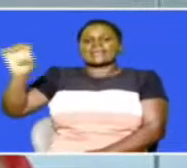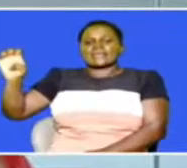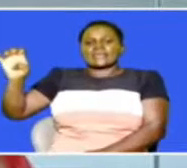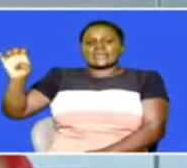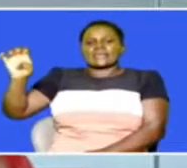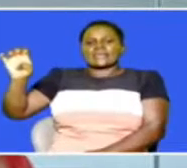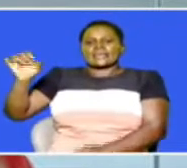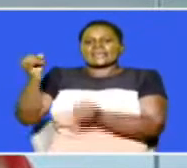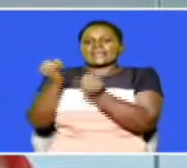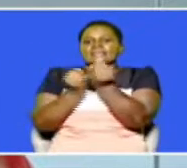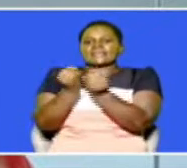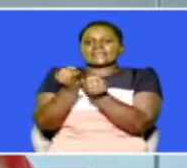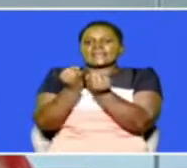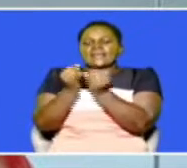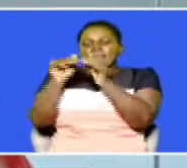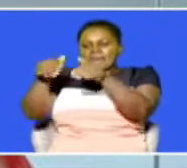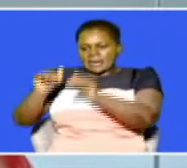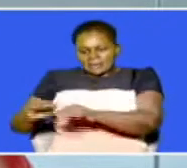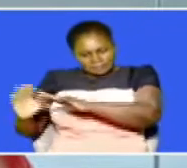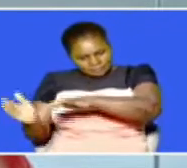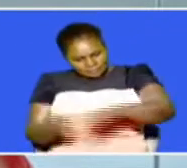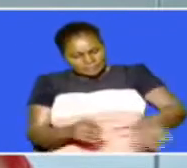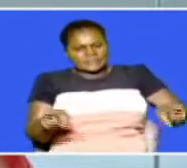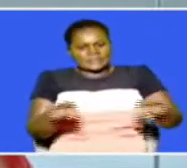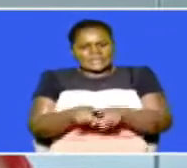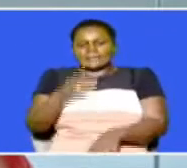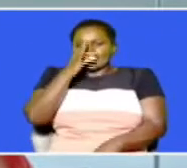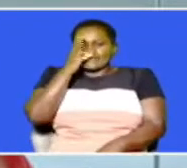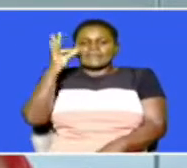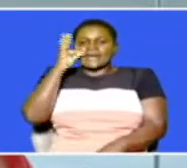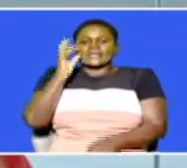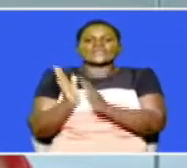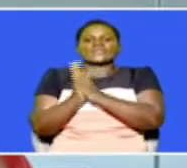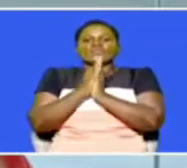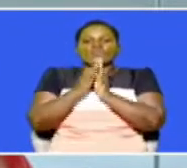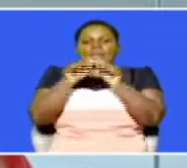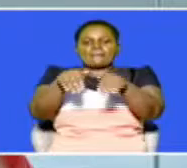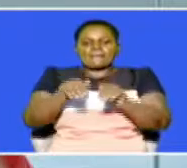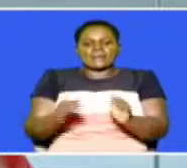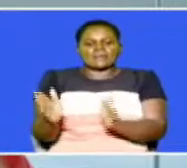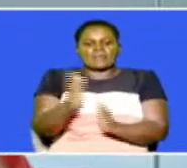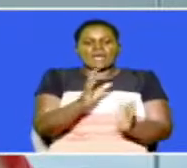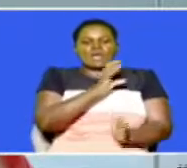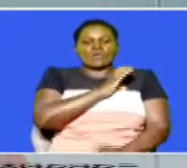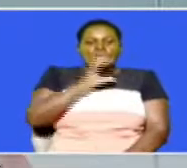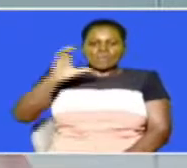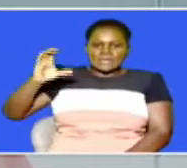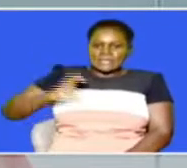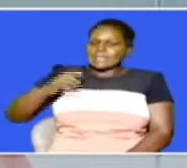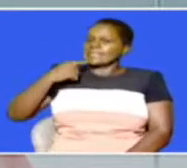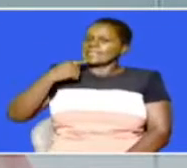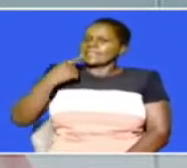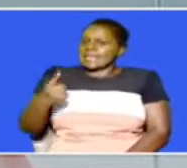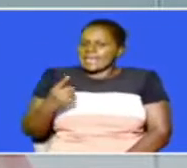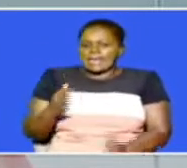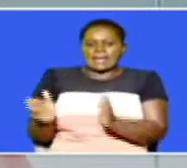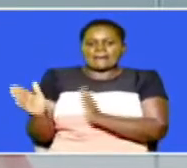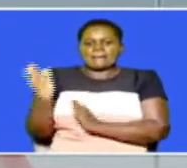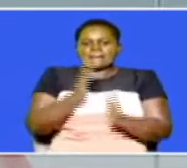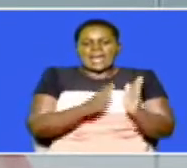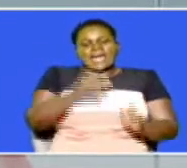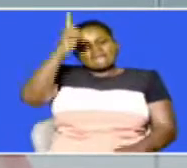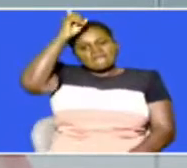before Saturday's burial. Still on President Mwai Kibaki, whose burial preparations committee has hinted that preparations